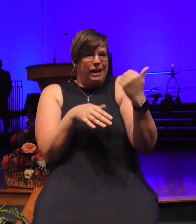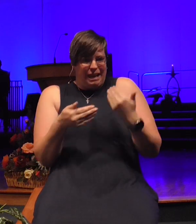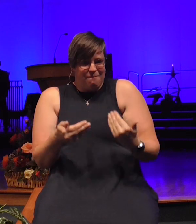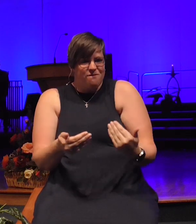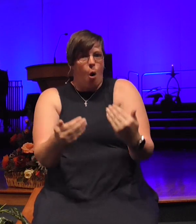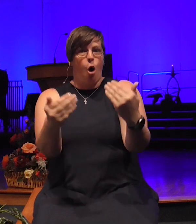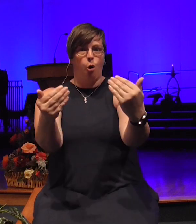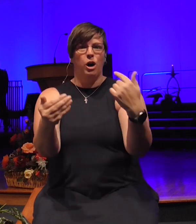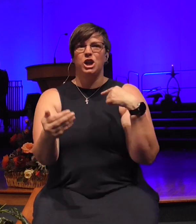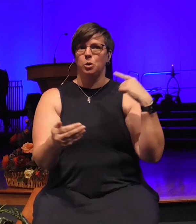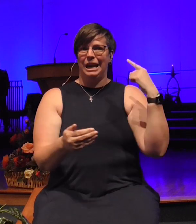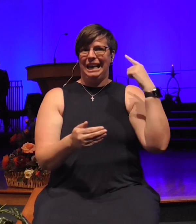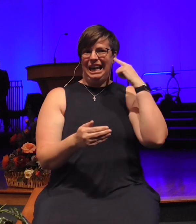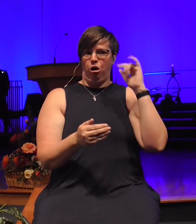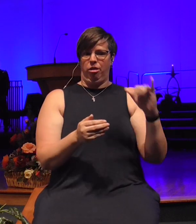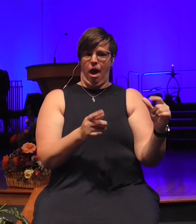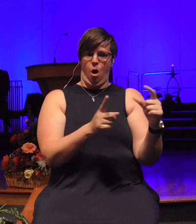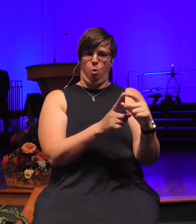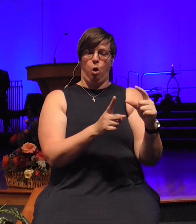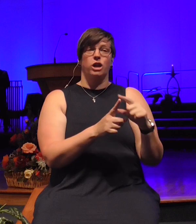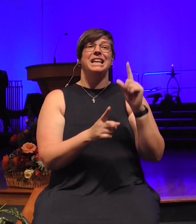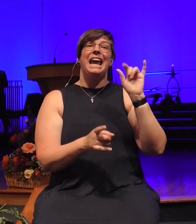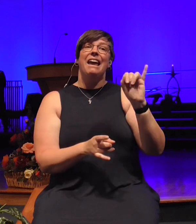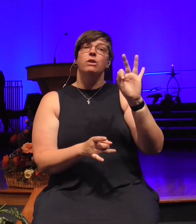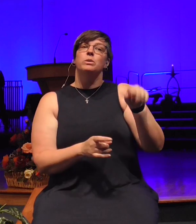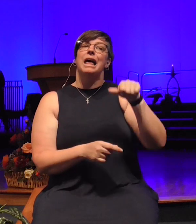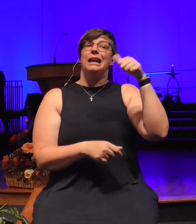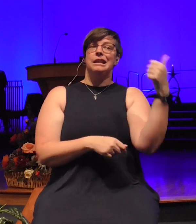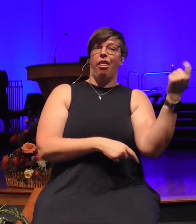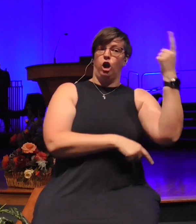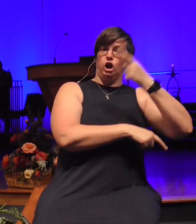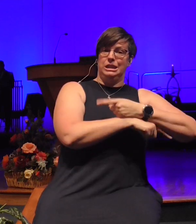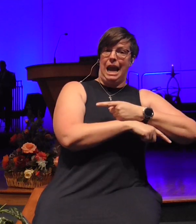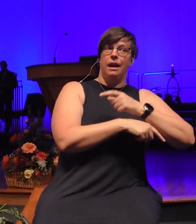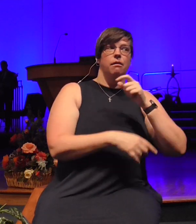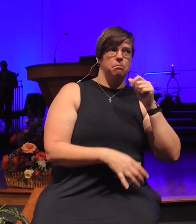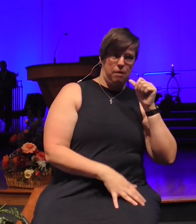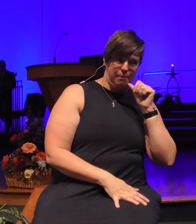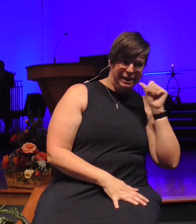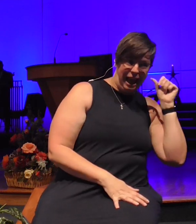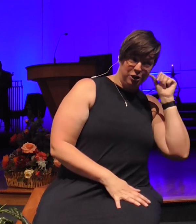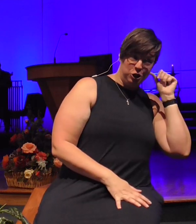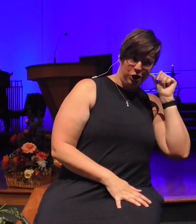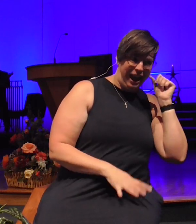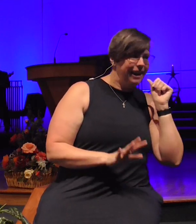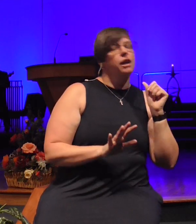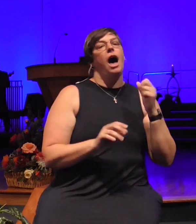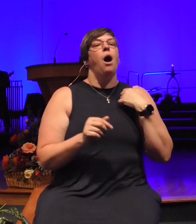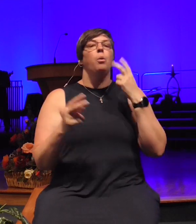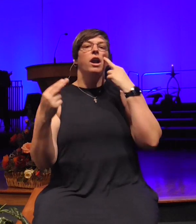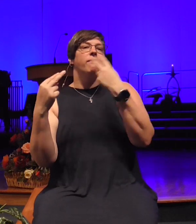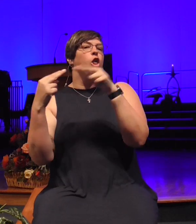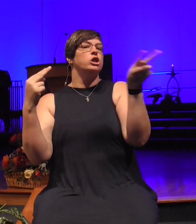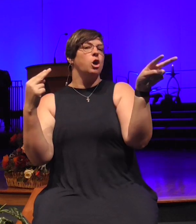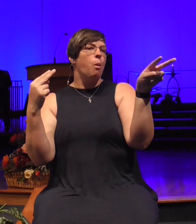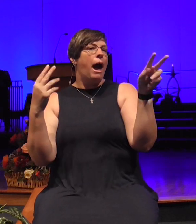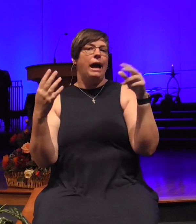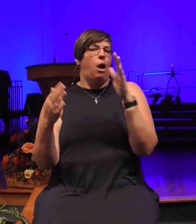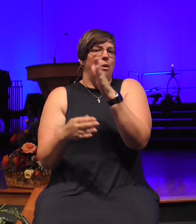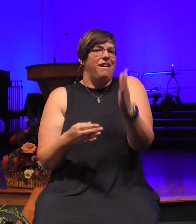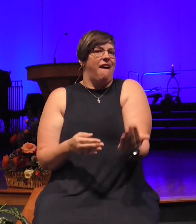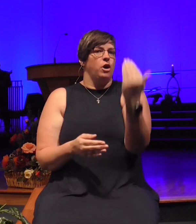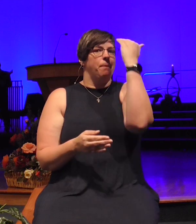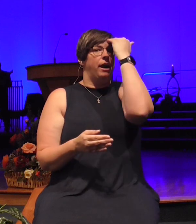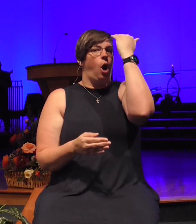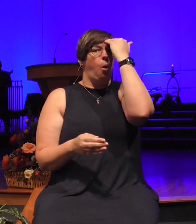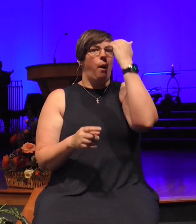him forward. And you can hear the lyrics, had it been another day, yesterday perhaps, I may have looked the other way and I may have never